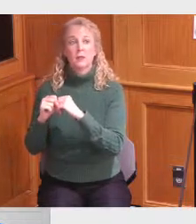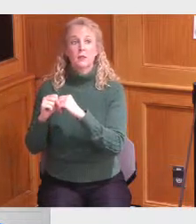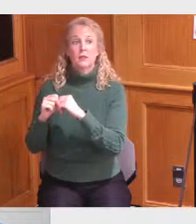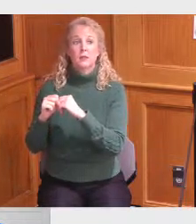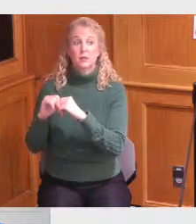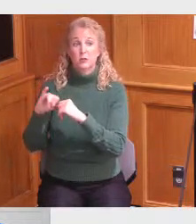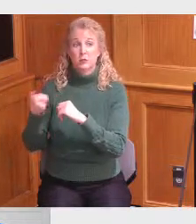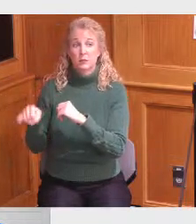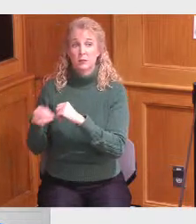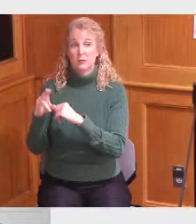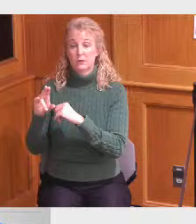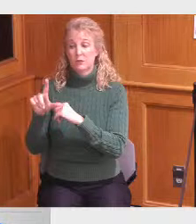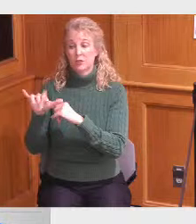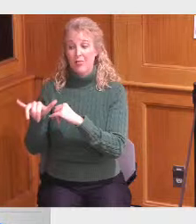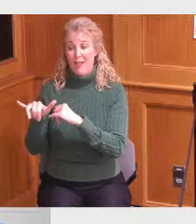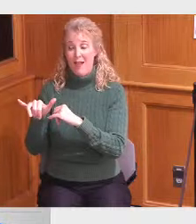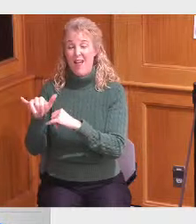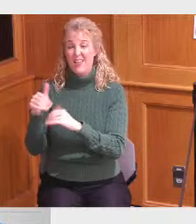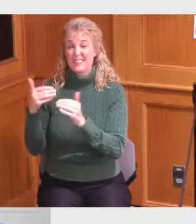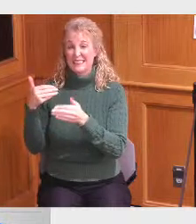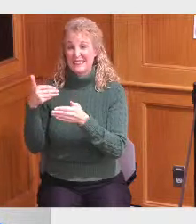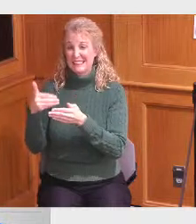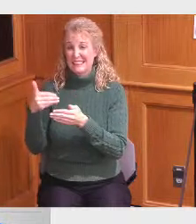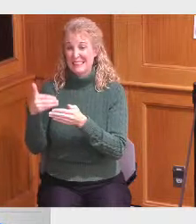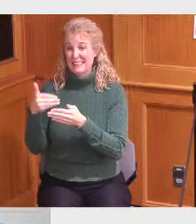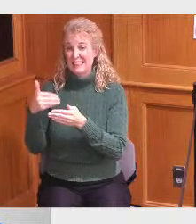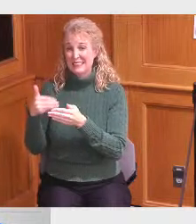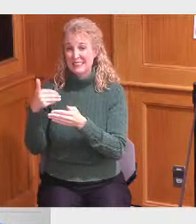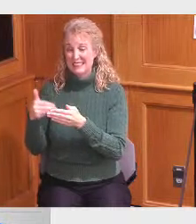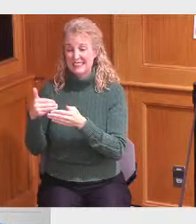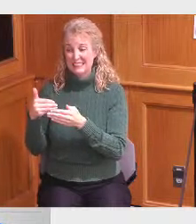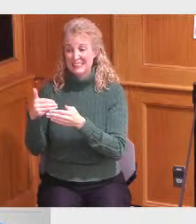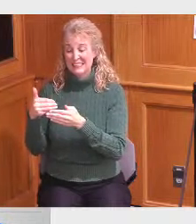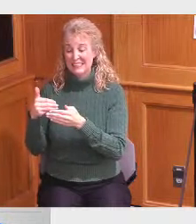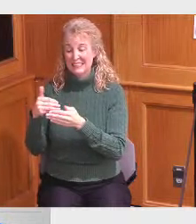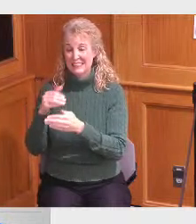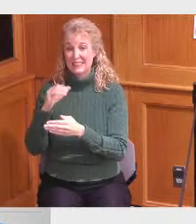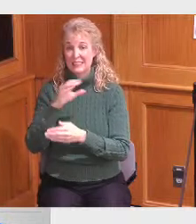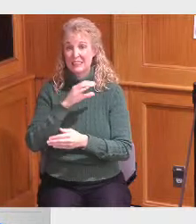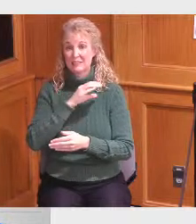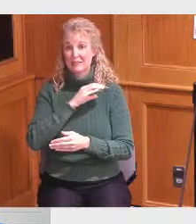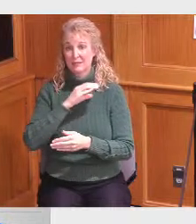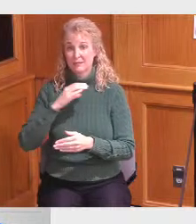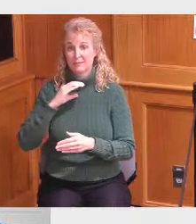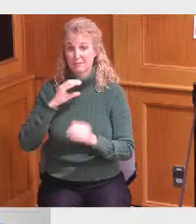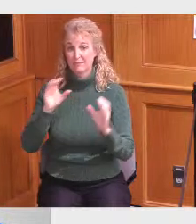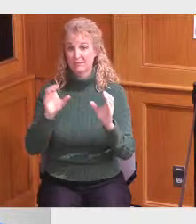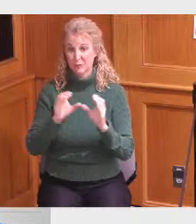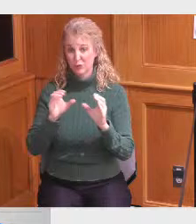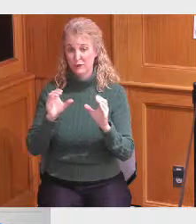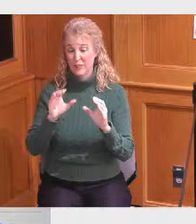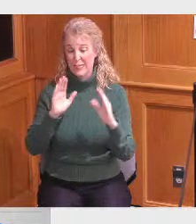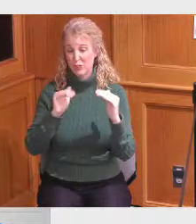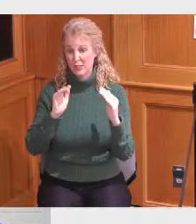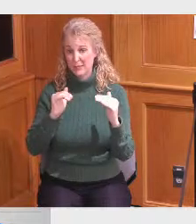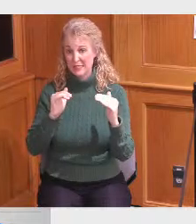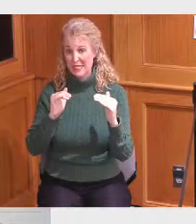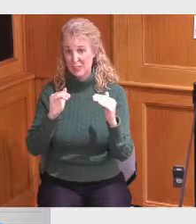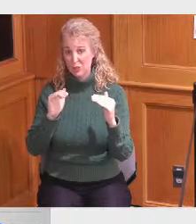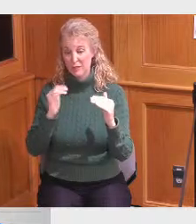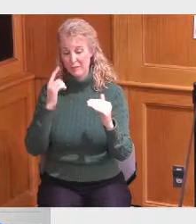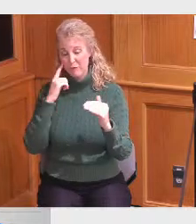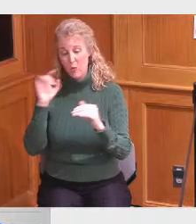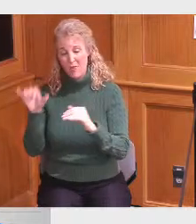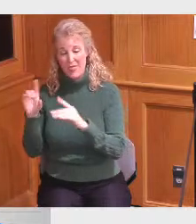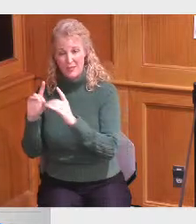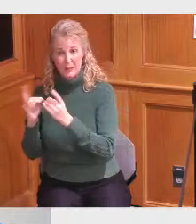by July of 2025, we will be close to or at what the caseload expectations would be in our